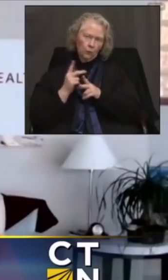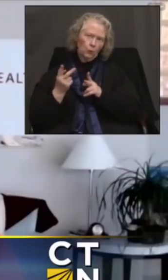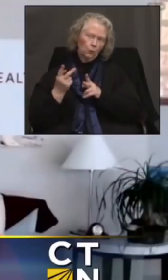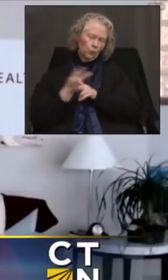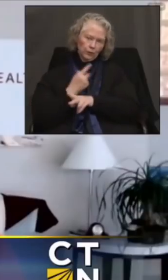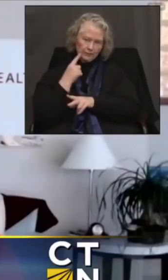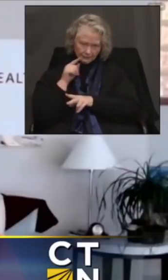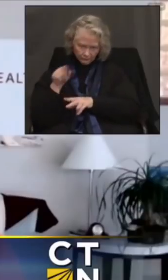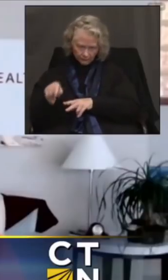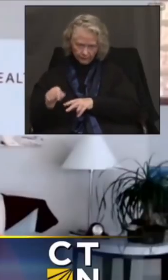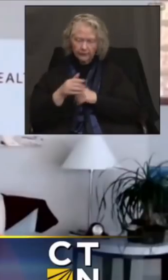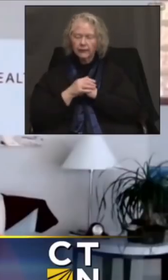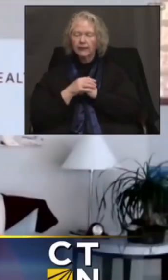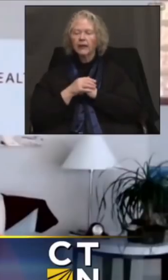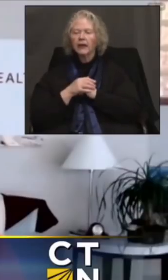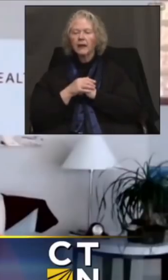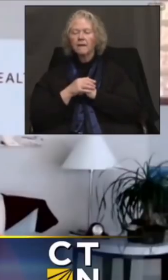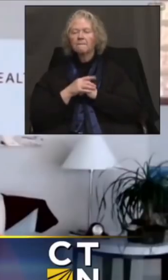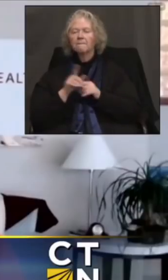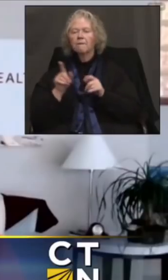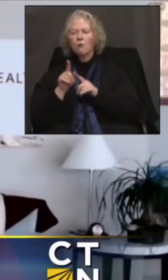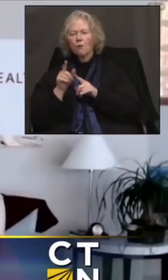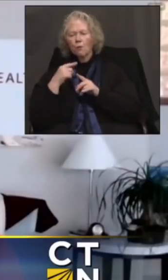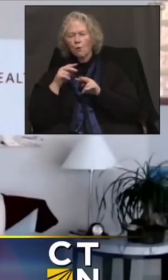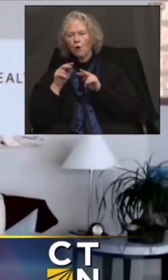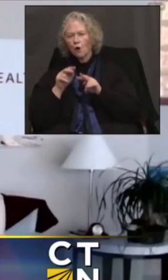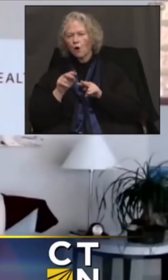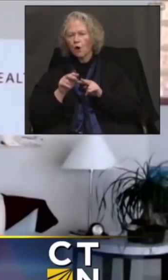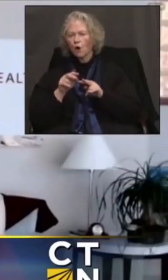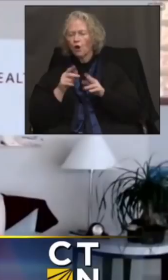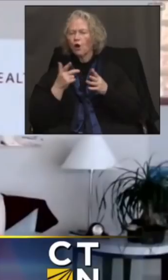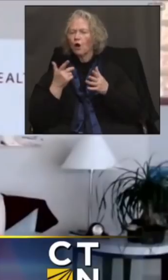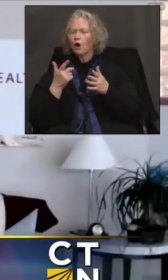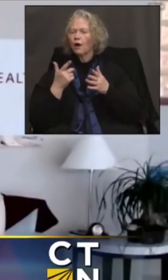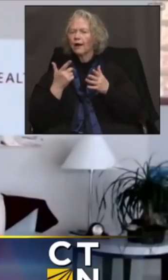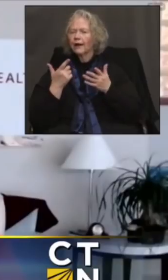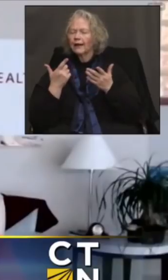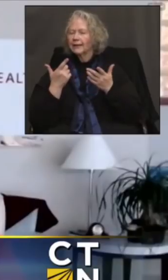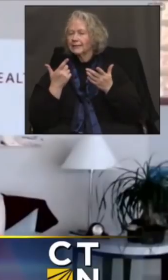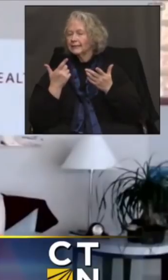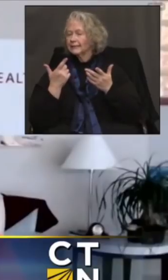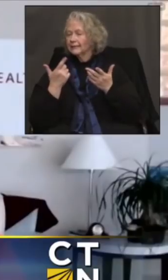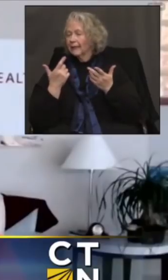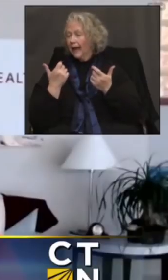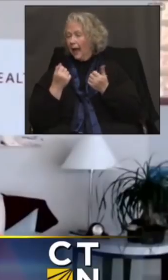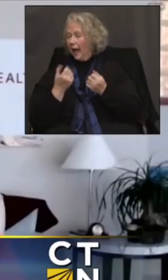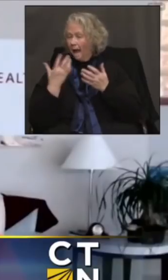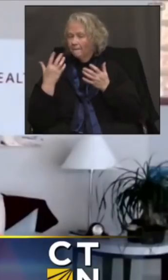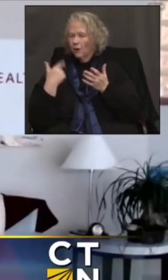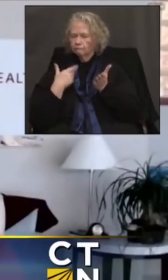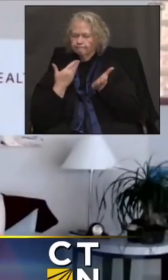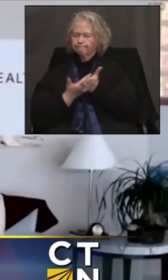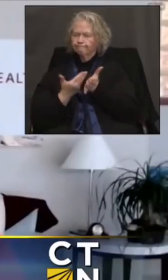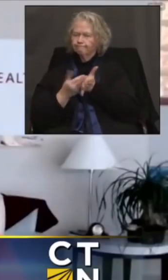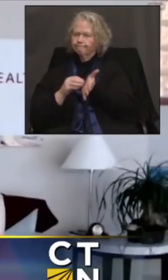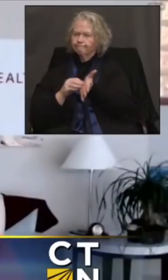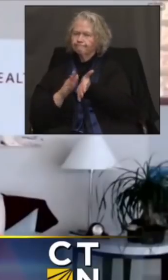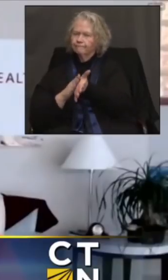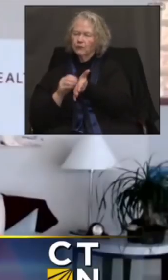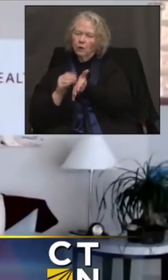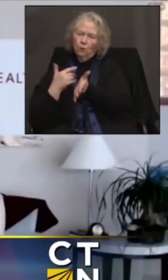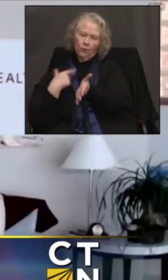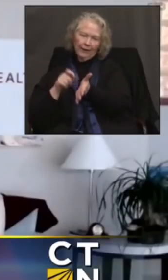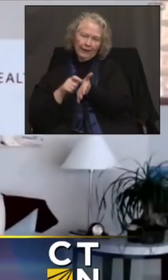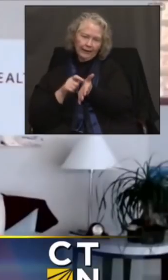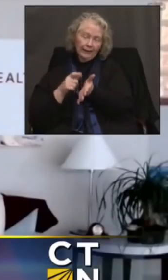be around what is the level of attestation or documentation that we need around those conditions. Remember, a lot of